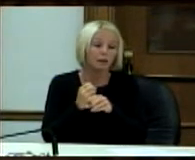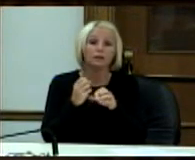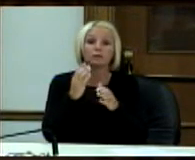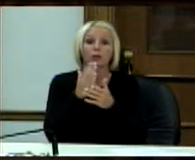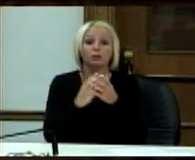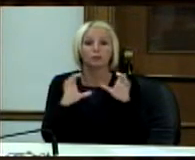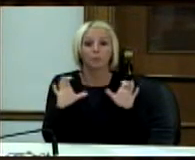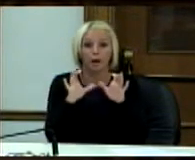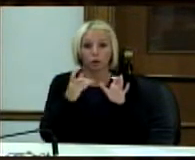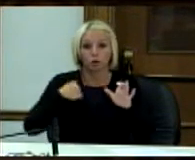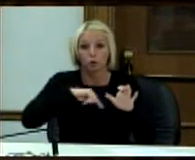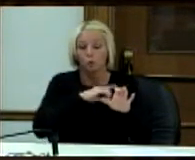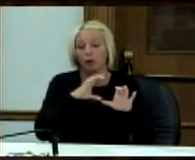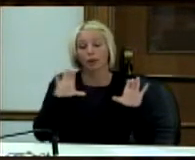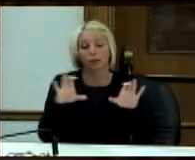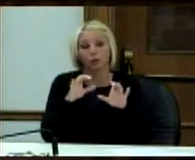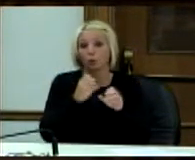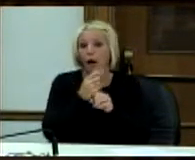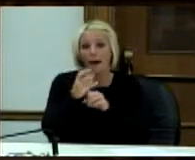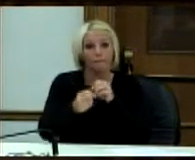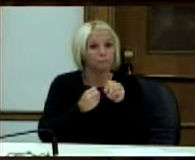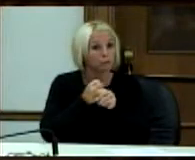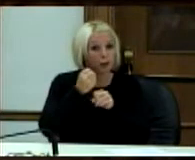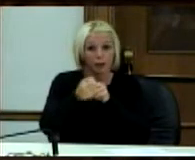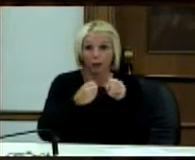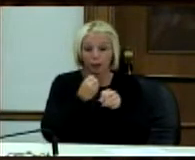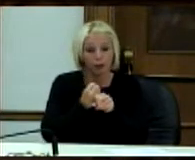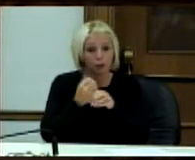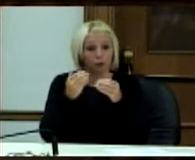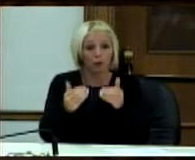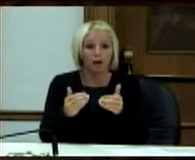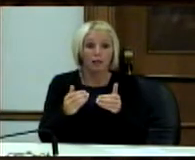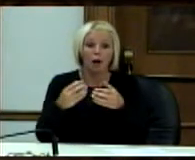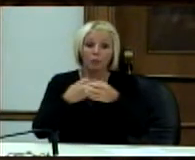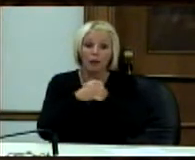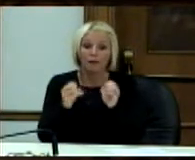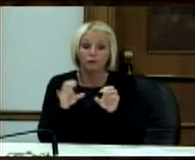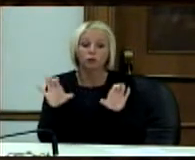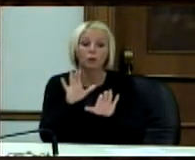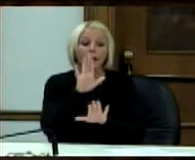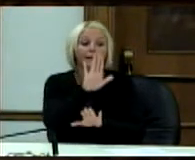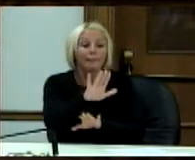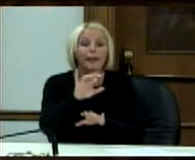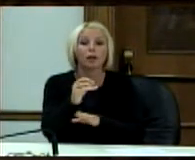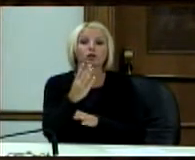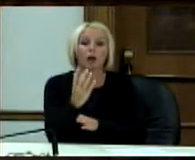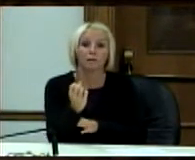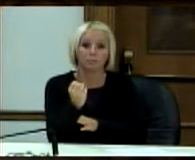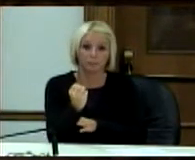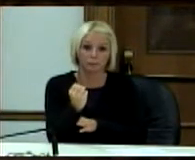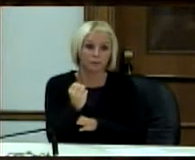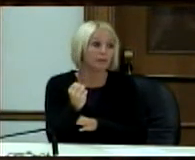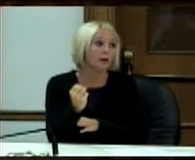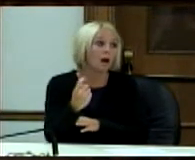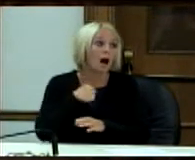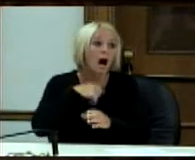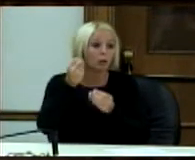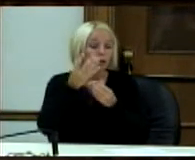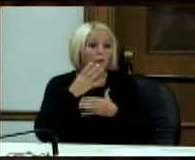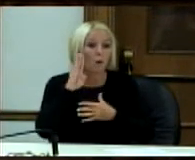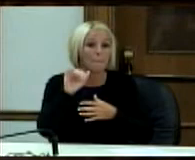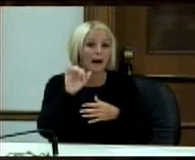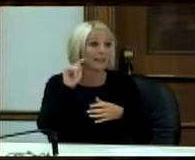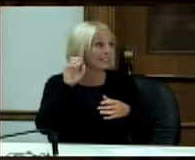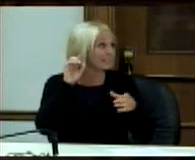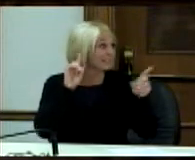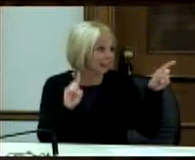These are some actions that we do every year in order to allow the front office to keep doing their jobs. I was informed